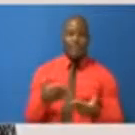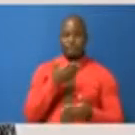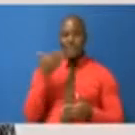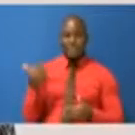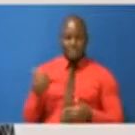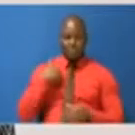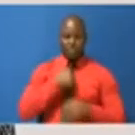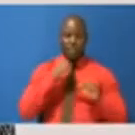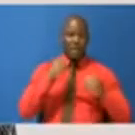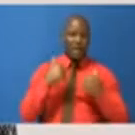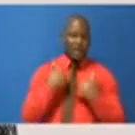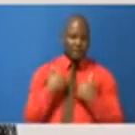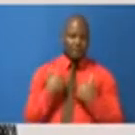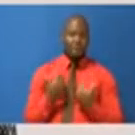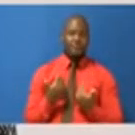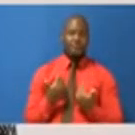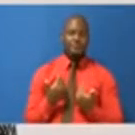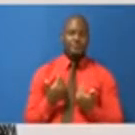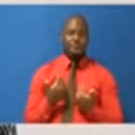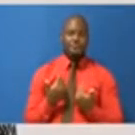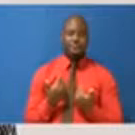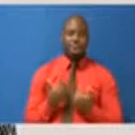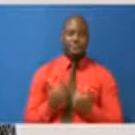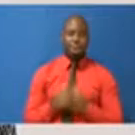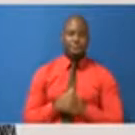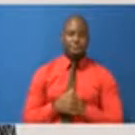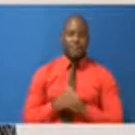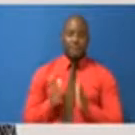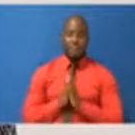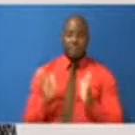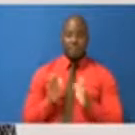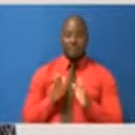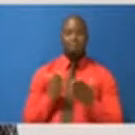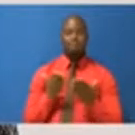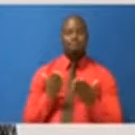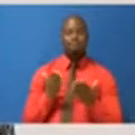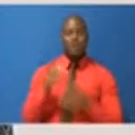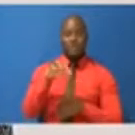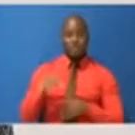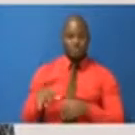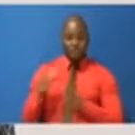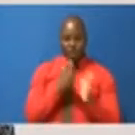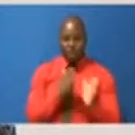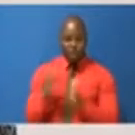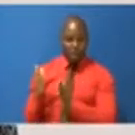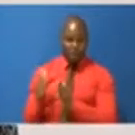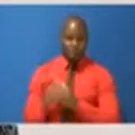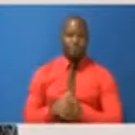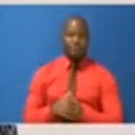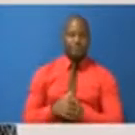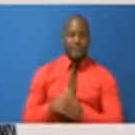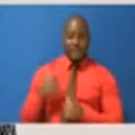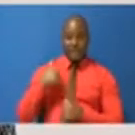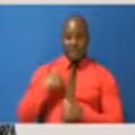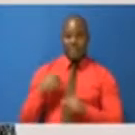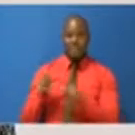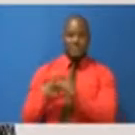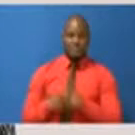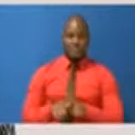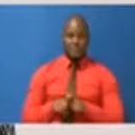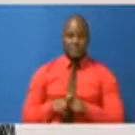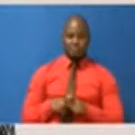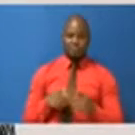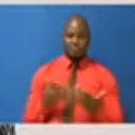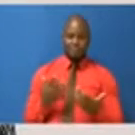best we can have the public transport organized i would also